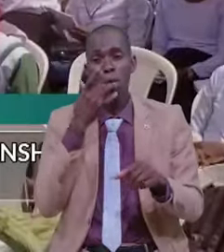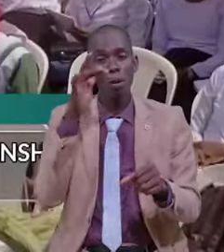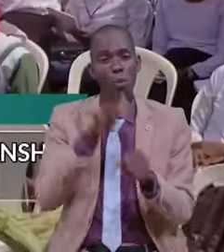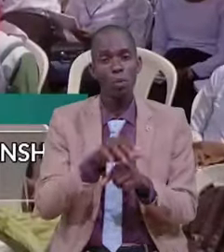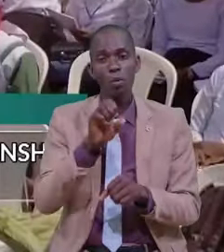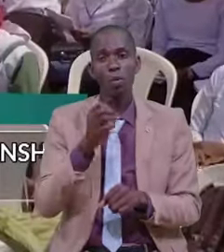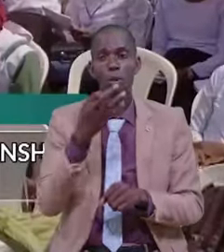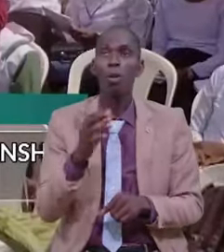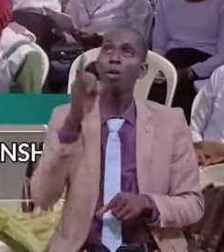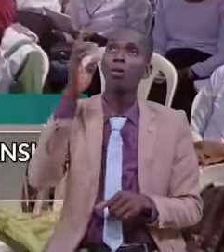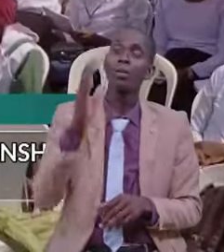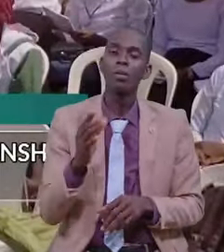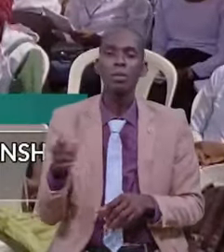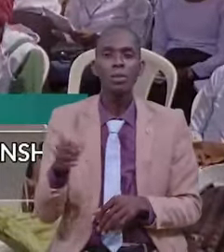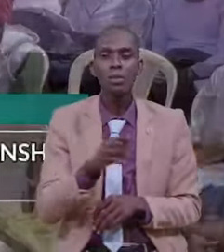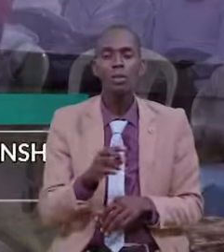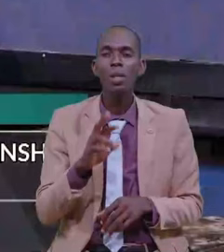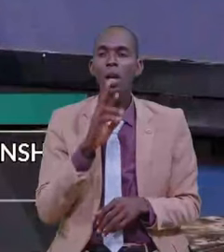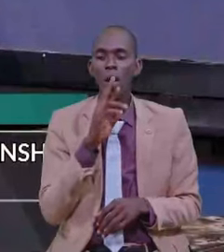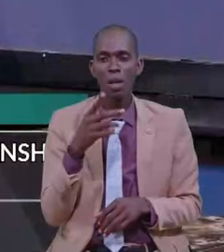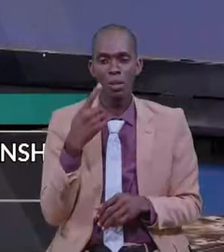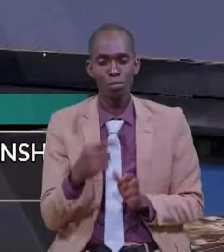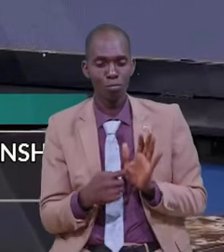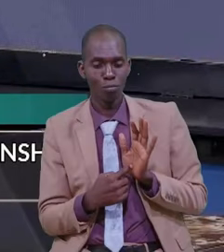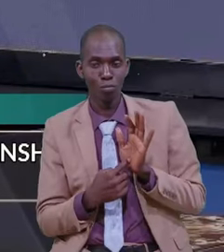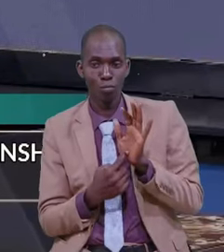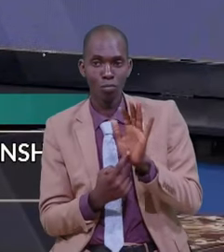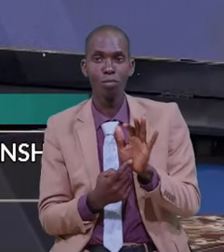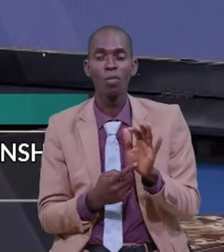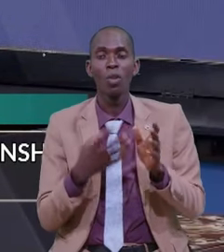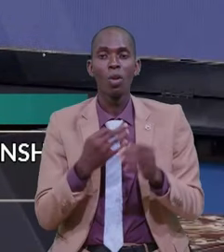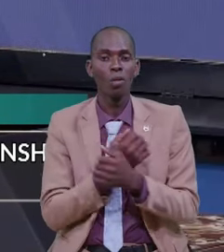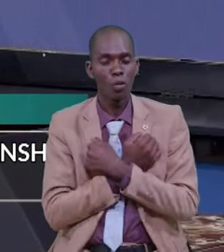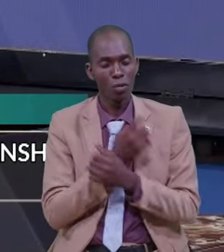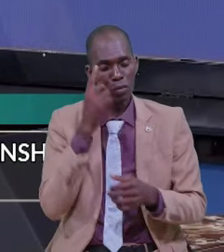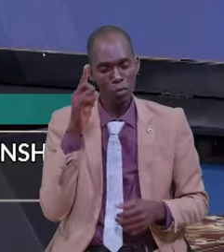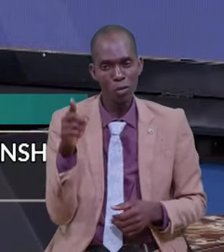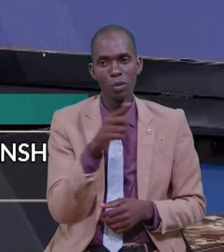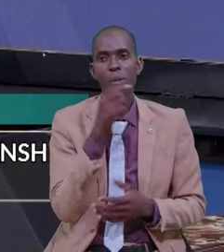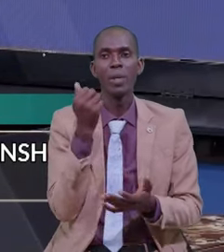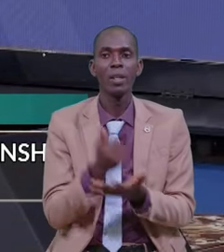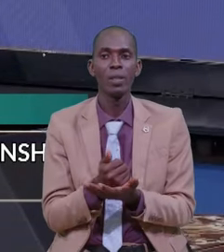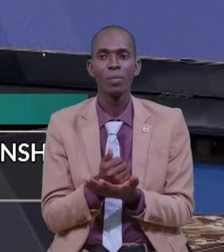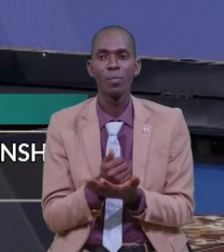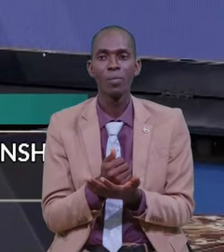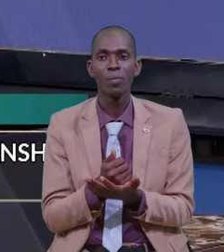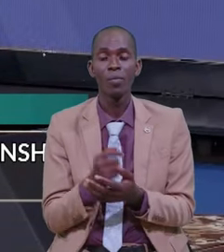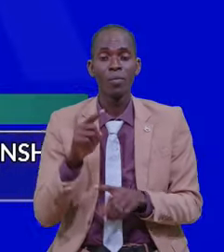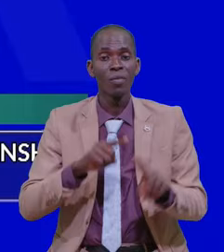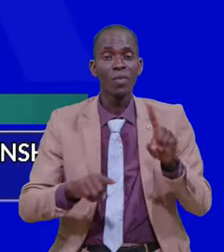God, they are the expression of the love of God for you. God loves